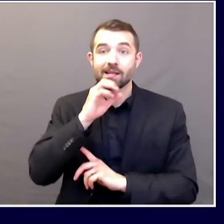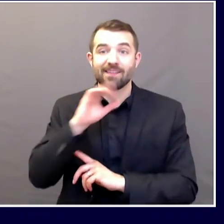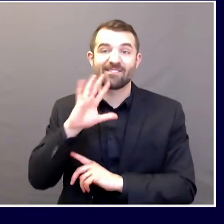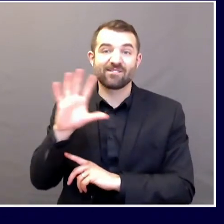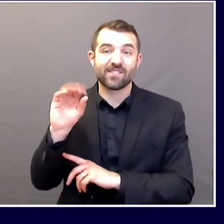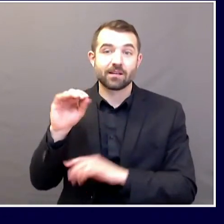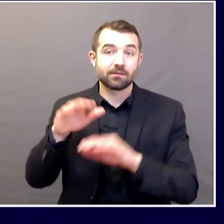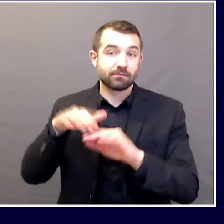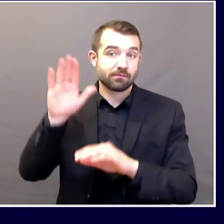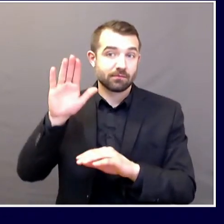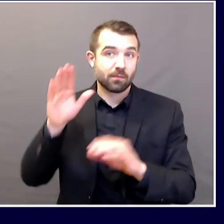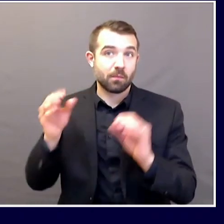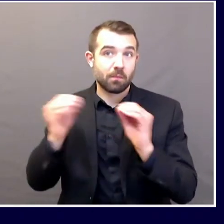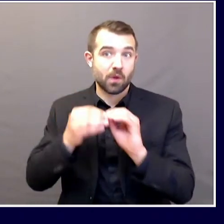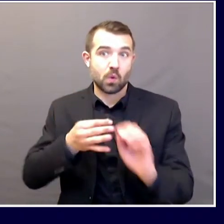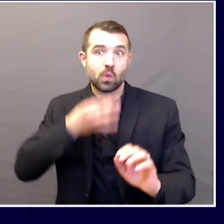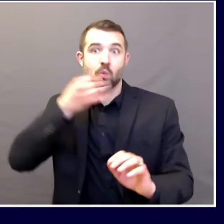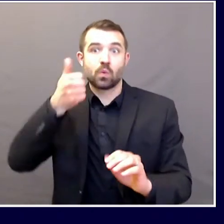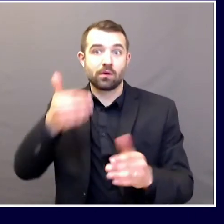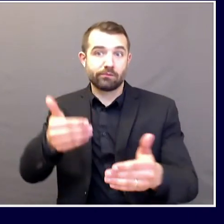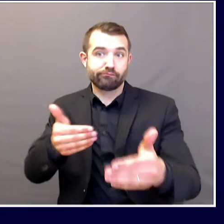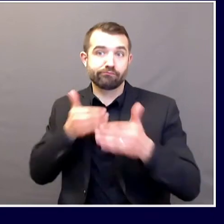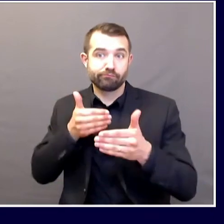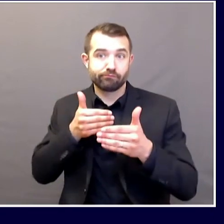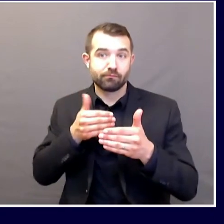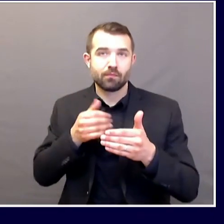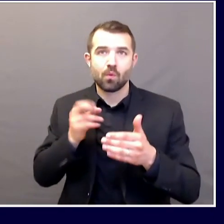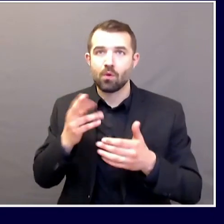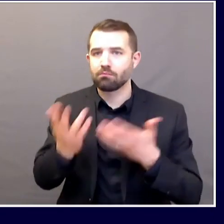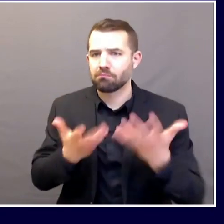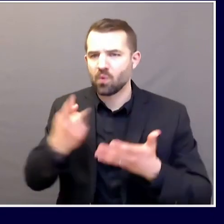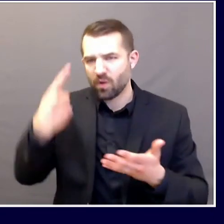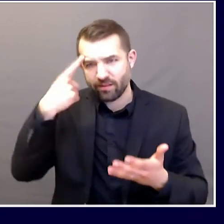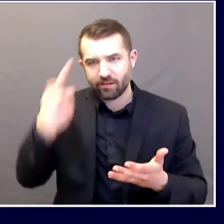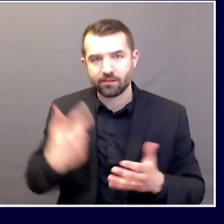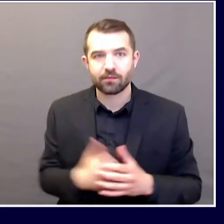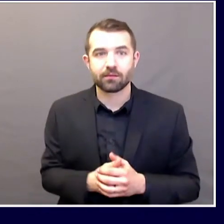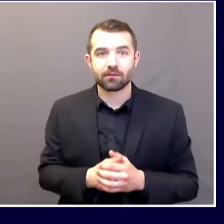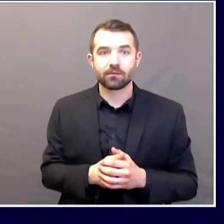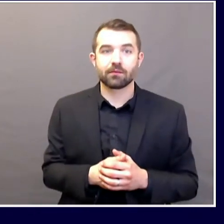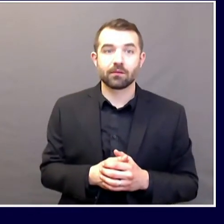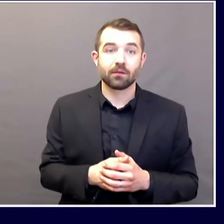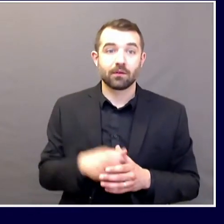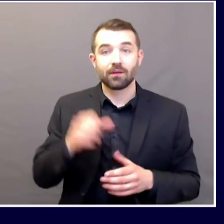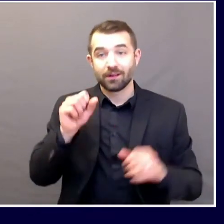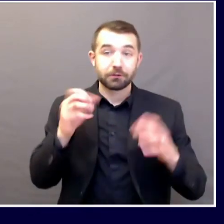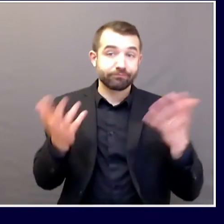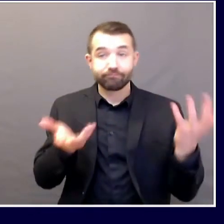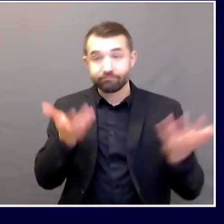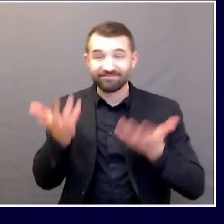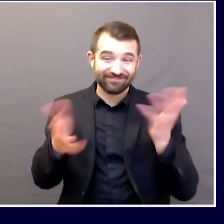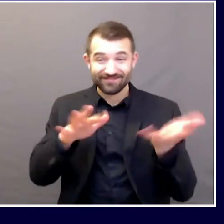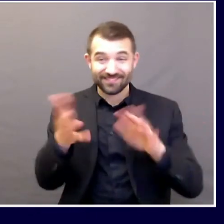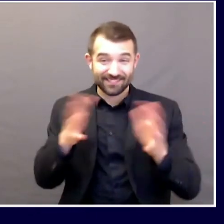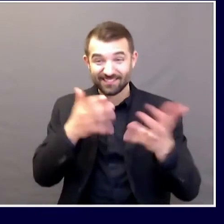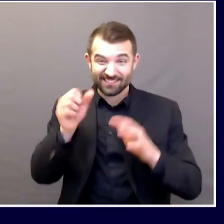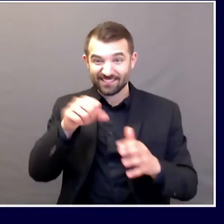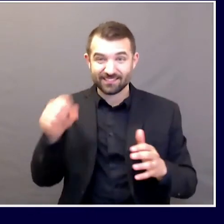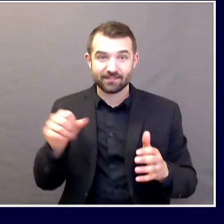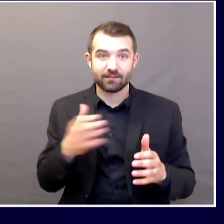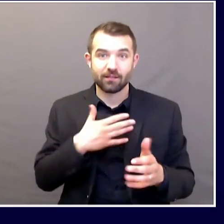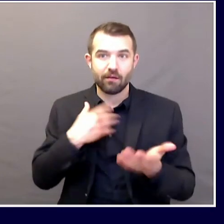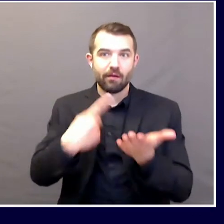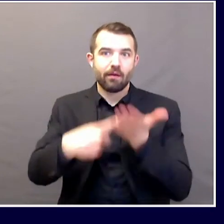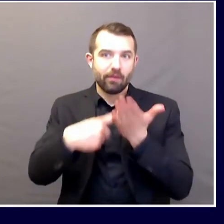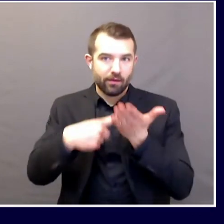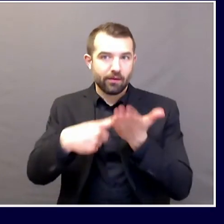happen, maybe a little bit sooner? That's right, Brian. Again, we're taking a hard look at the data. I'm talking with folks who are operating and running